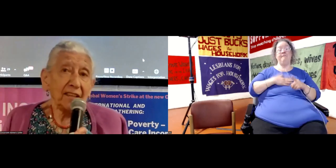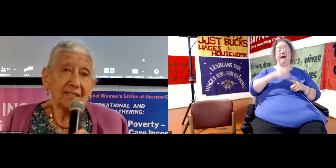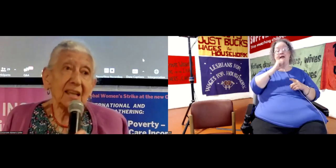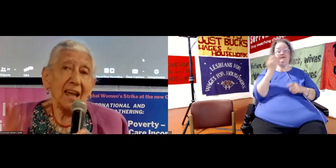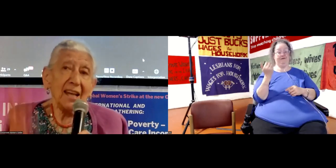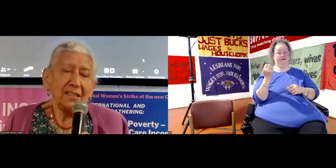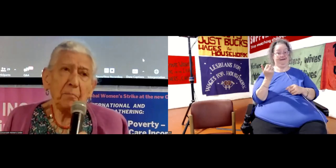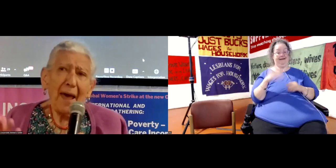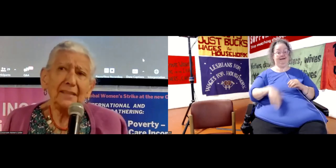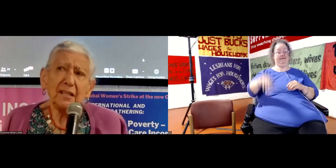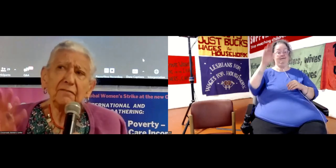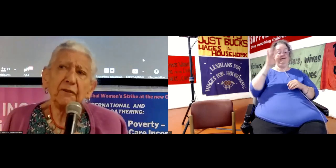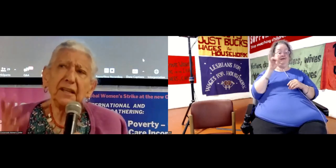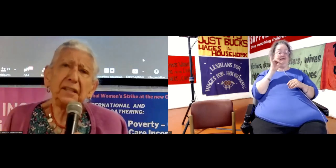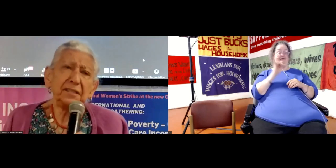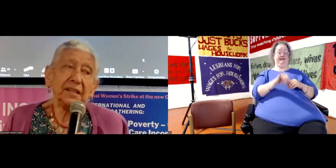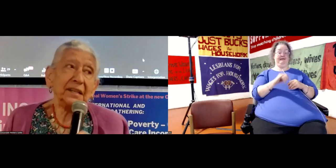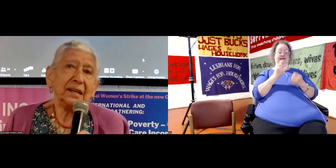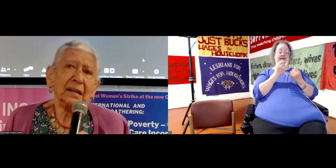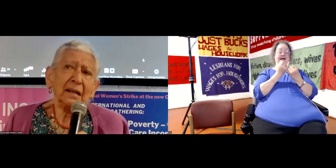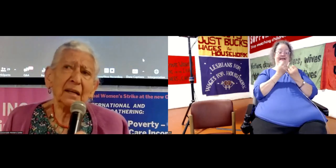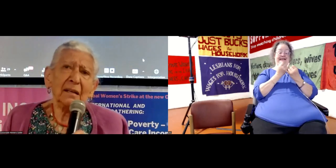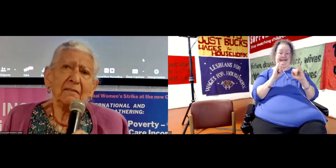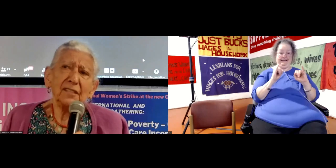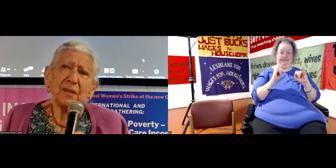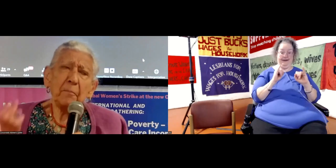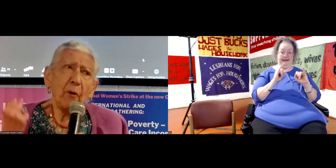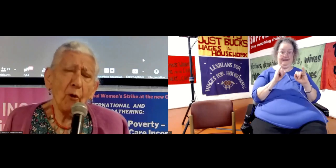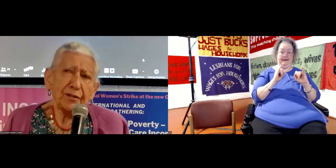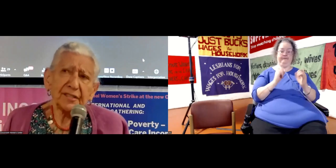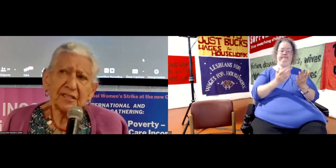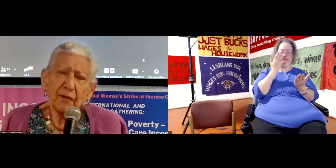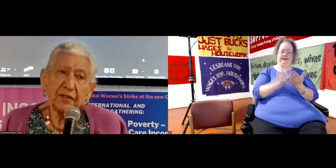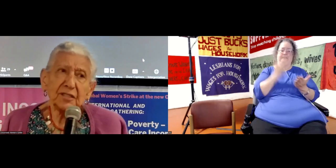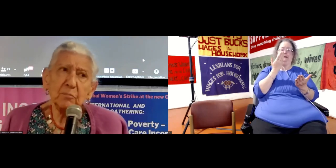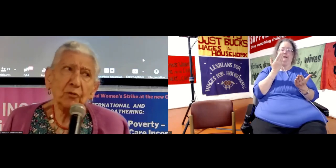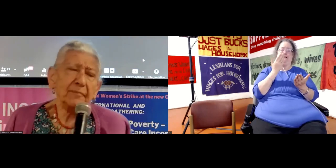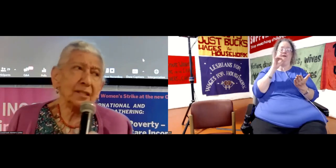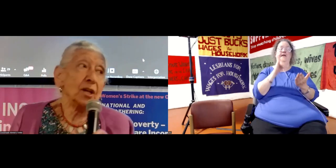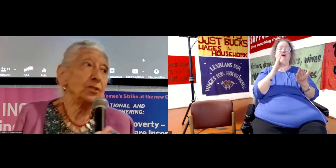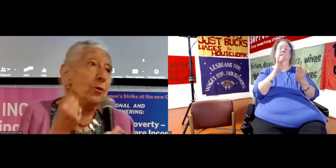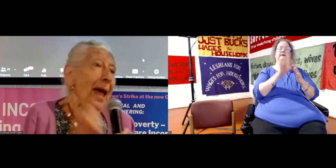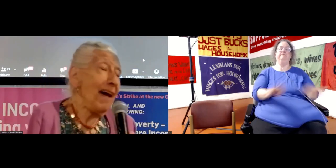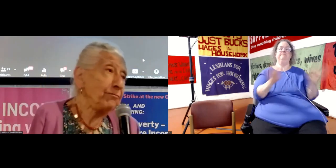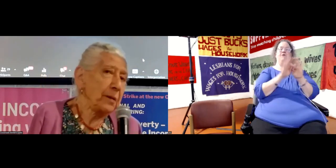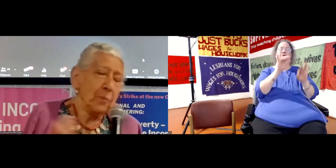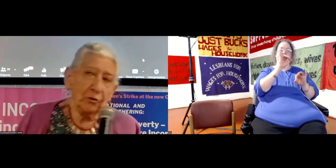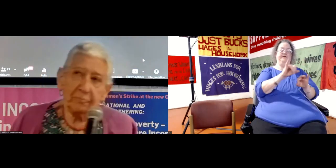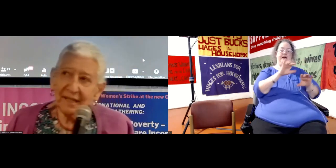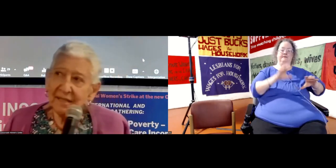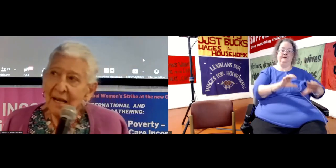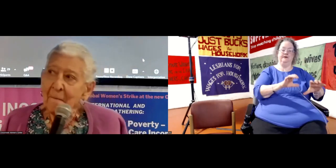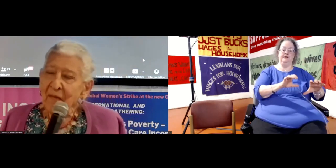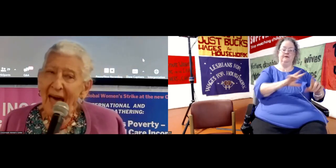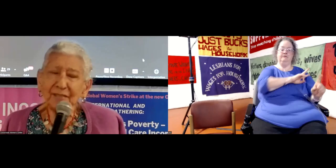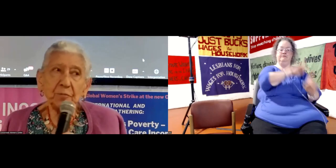that this independent validity, this importance of this movement to every